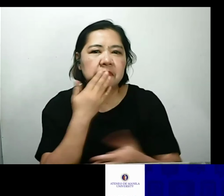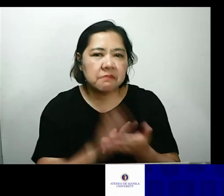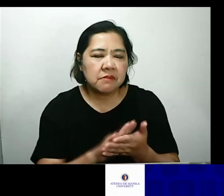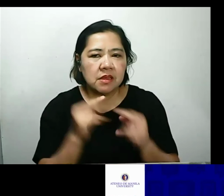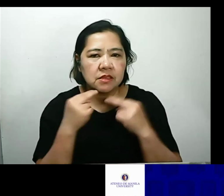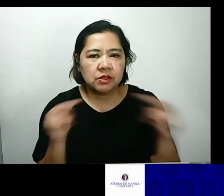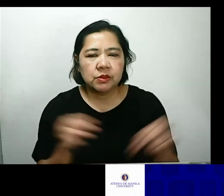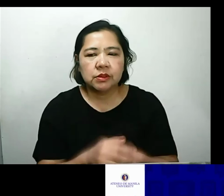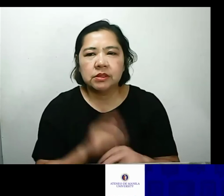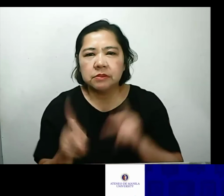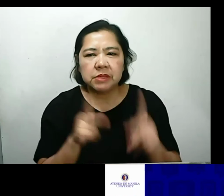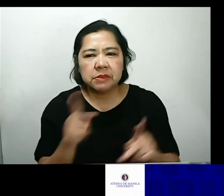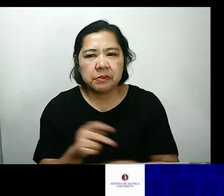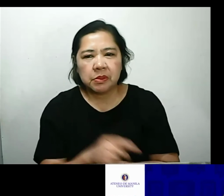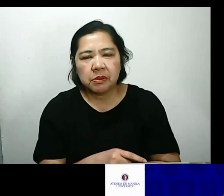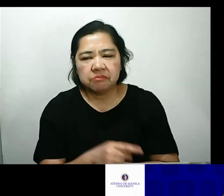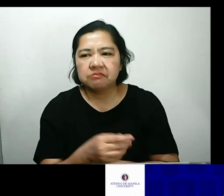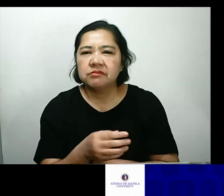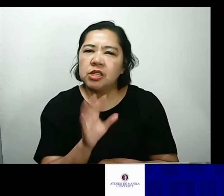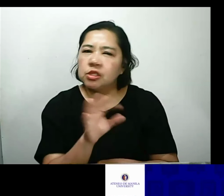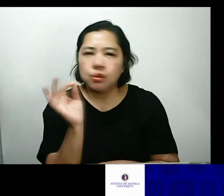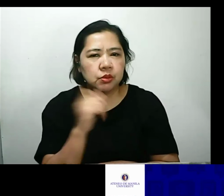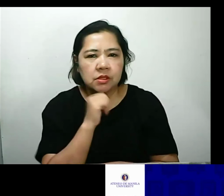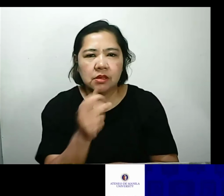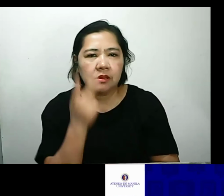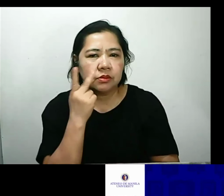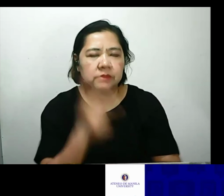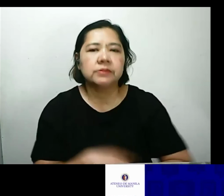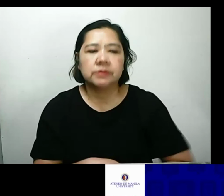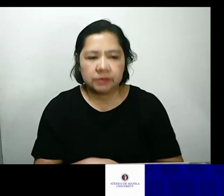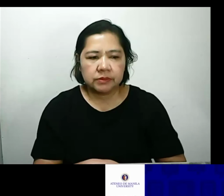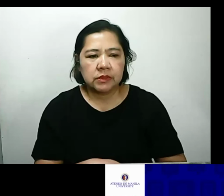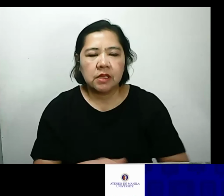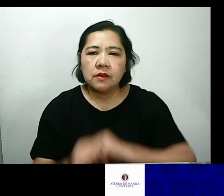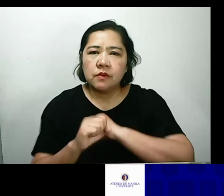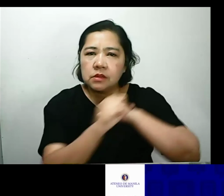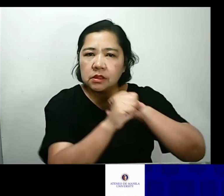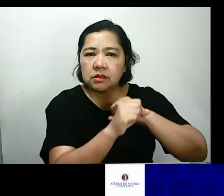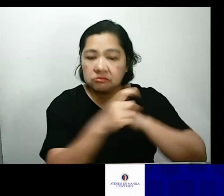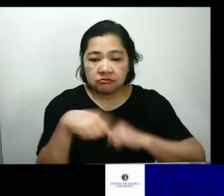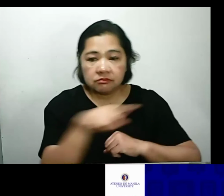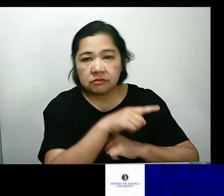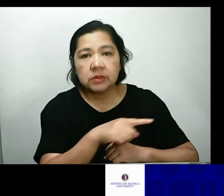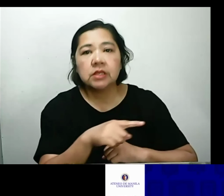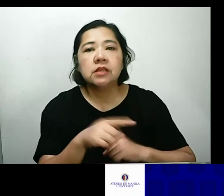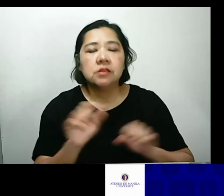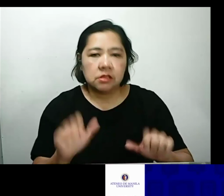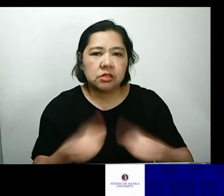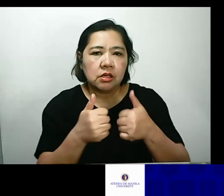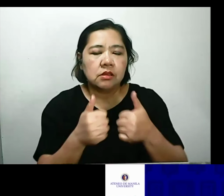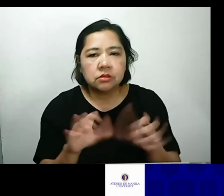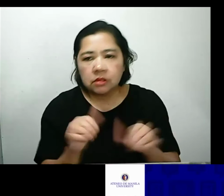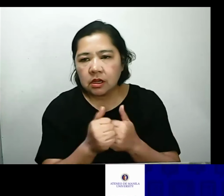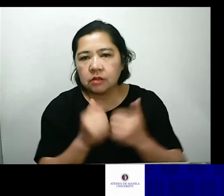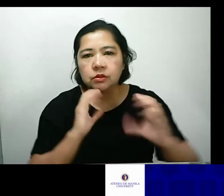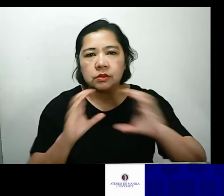that. And for advocates, it has been a challenge, no? To how to communicate and to